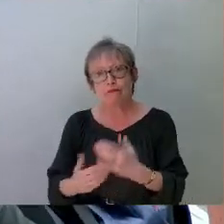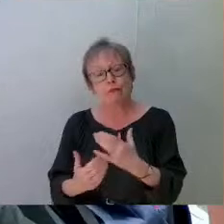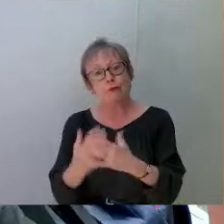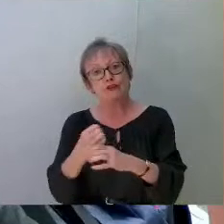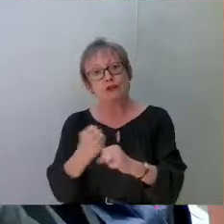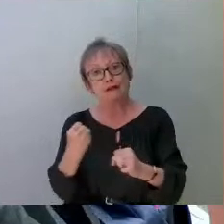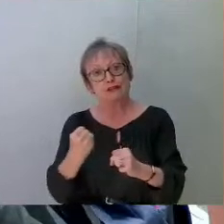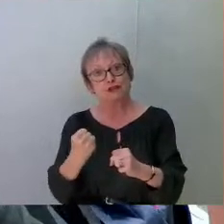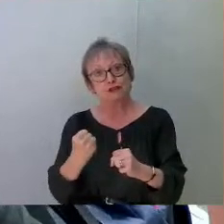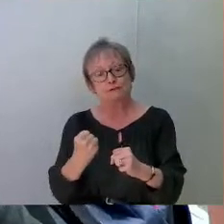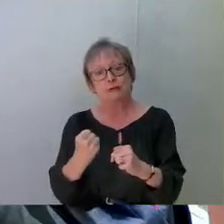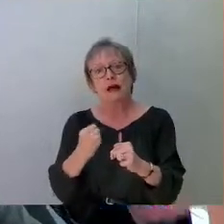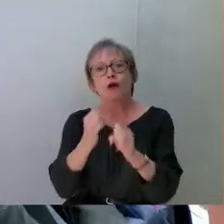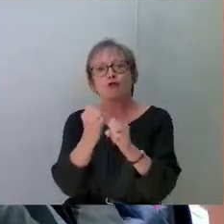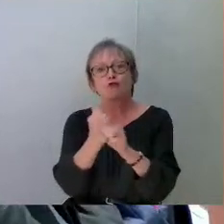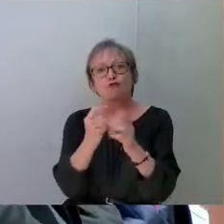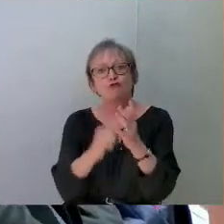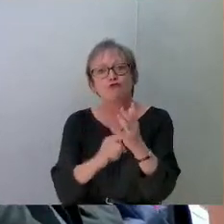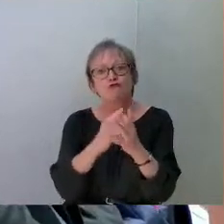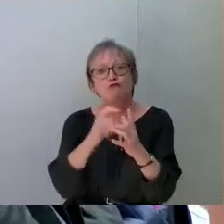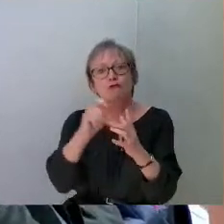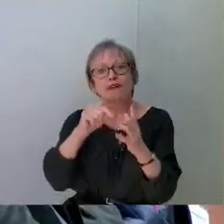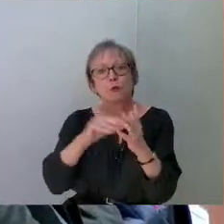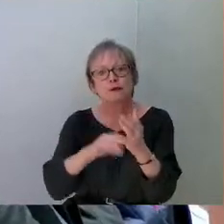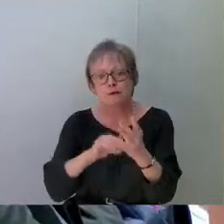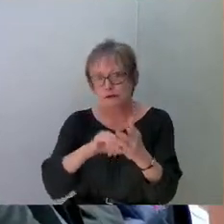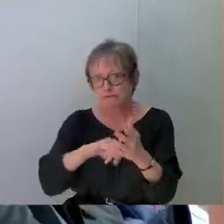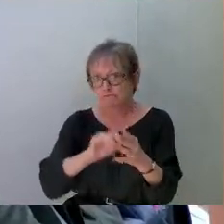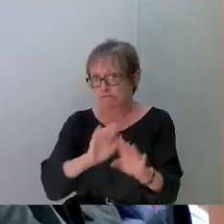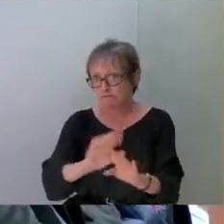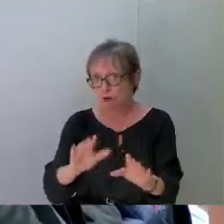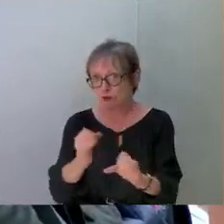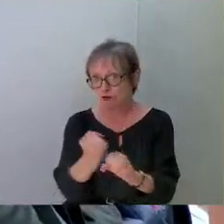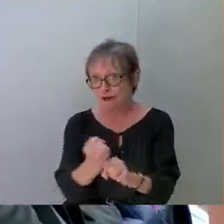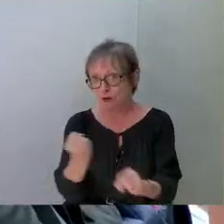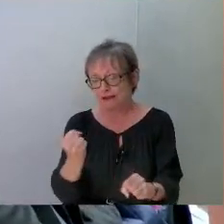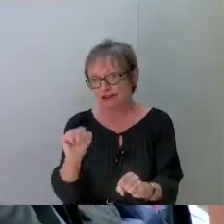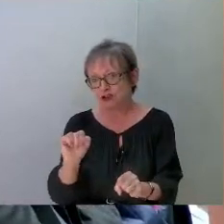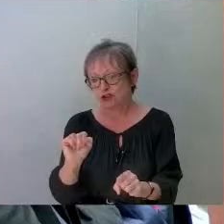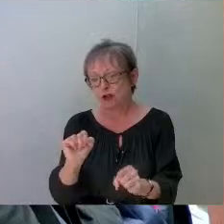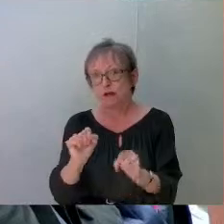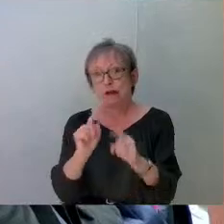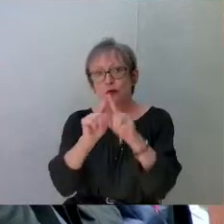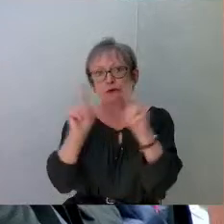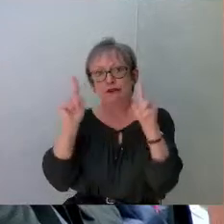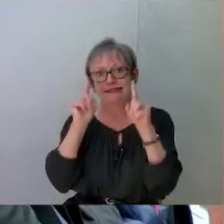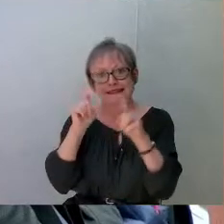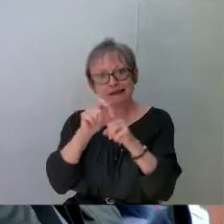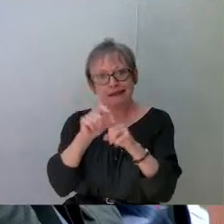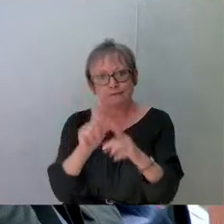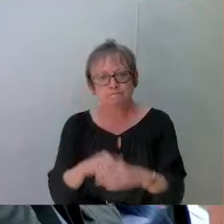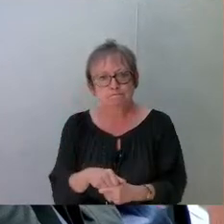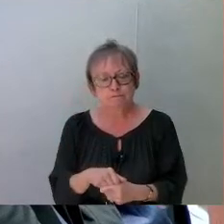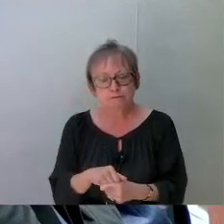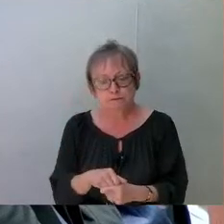of graduands, about to be graduates, not yet, of the University of Dundee.